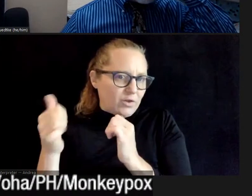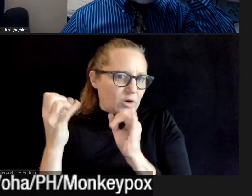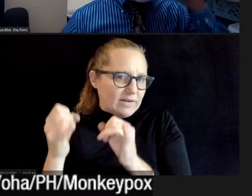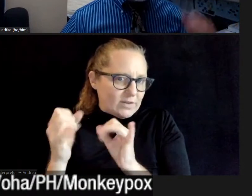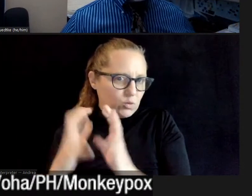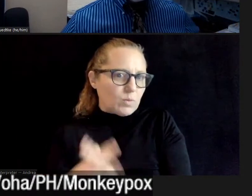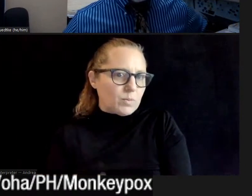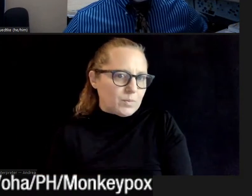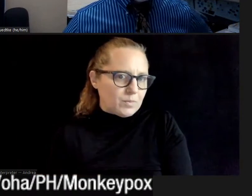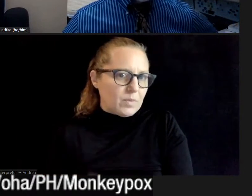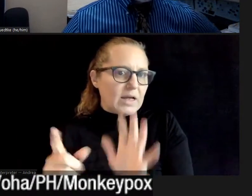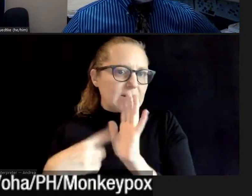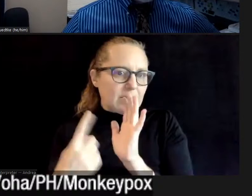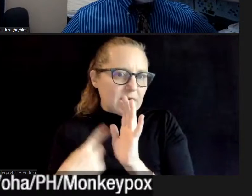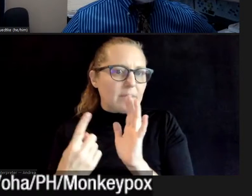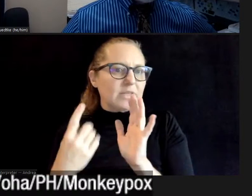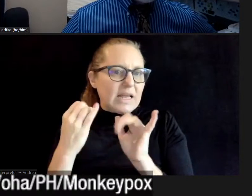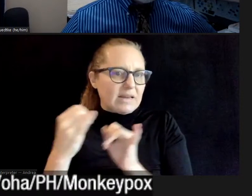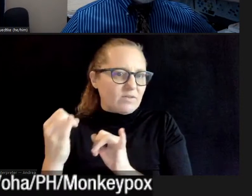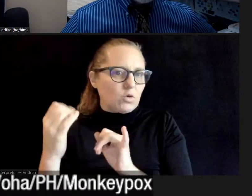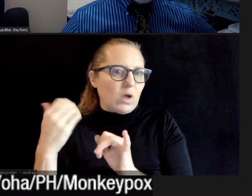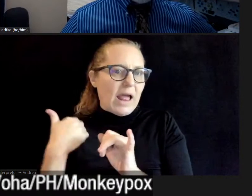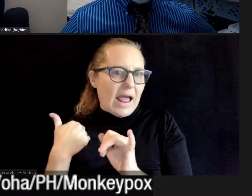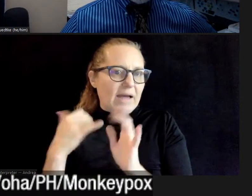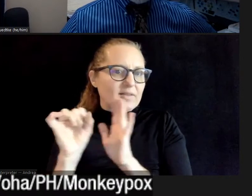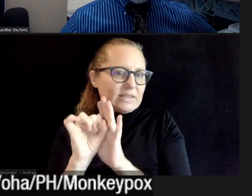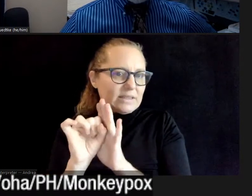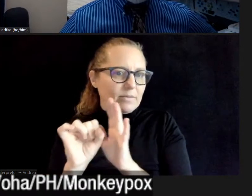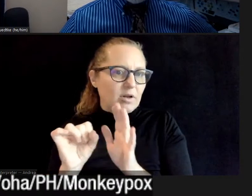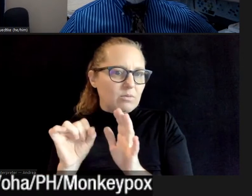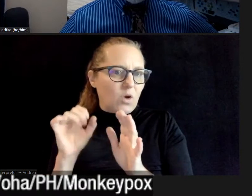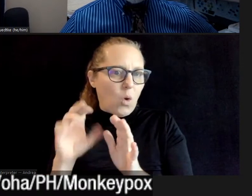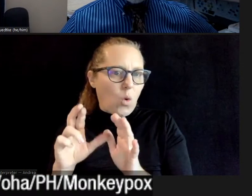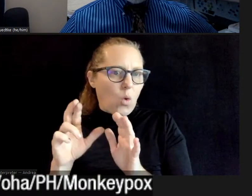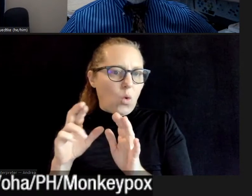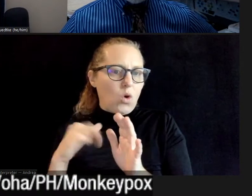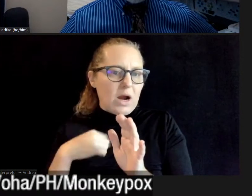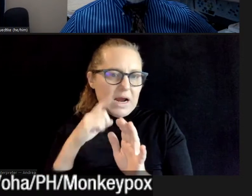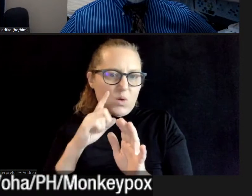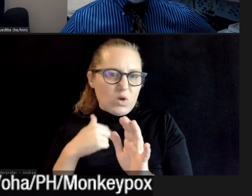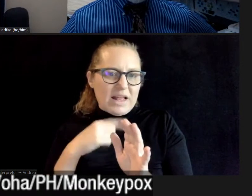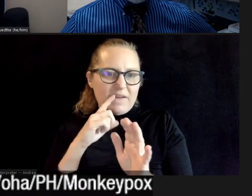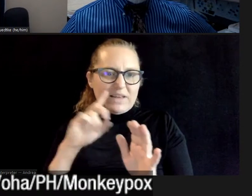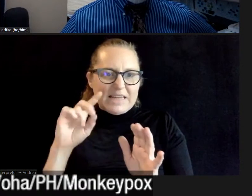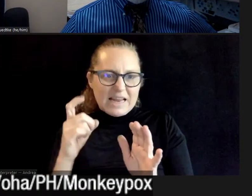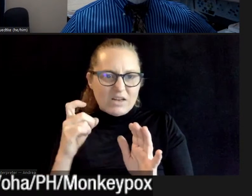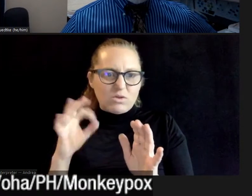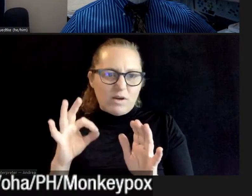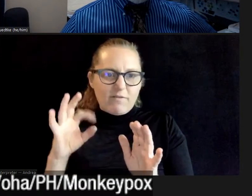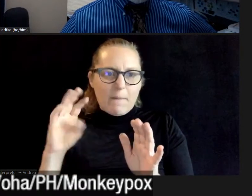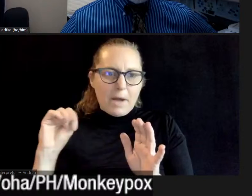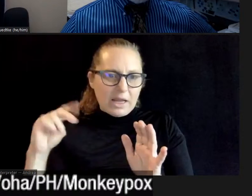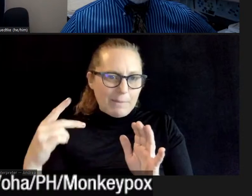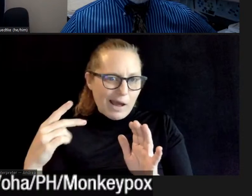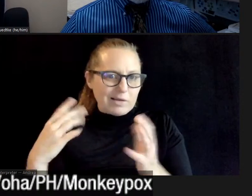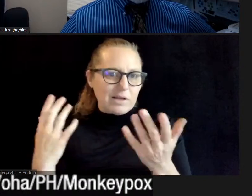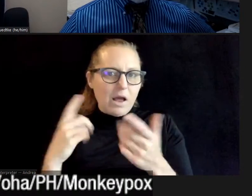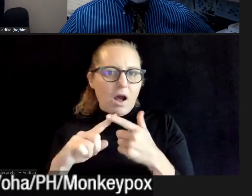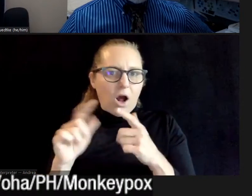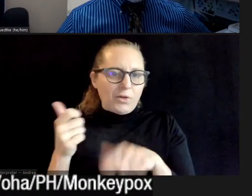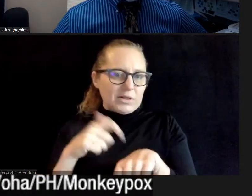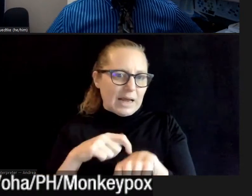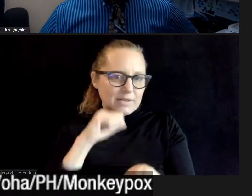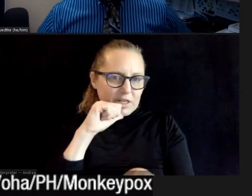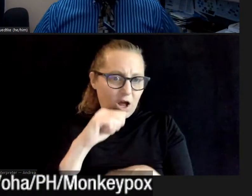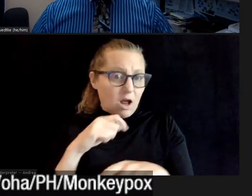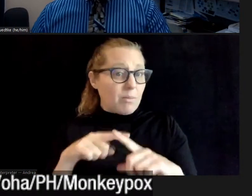individual. Sometimes those individuals have had symptoms or have later gone on to have a diagnosis of monkeypox. Other times they have not, but we've